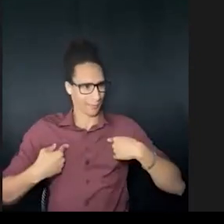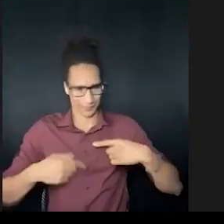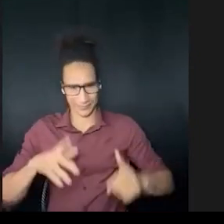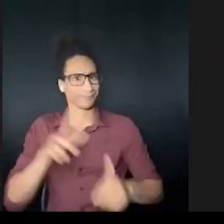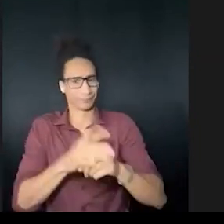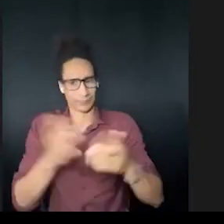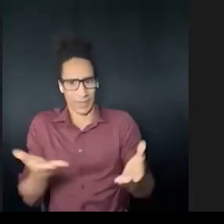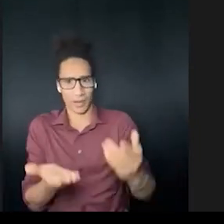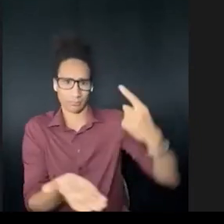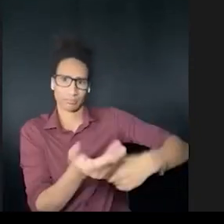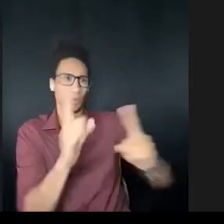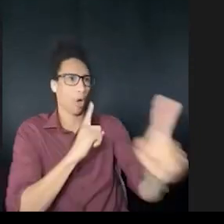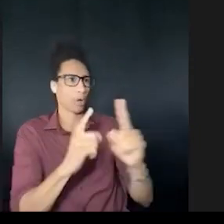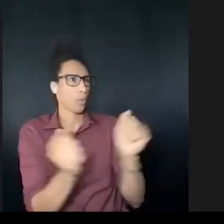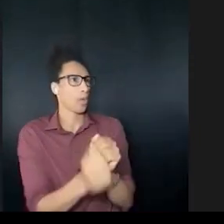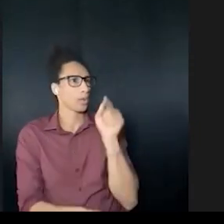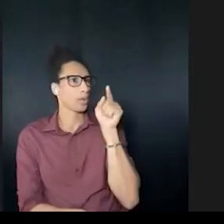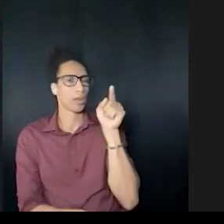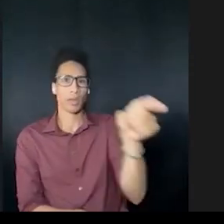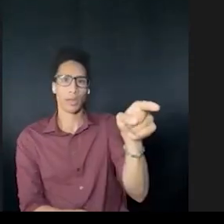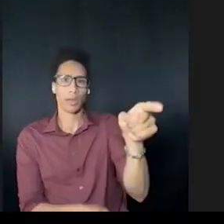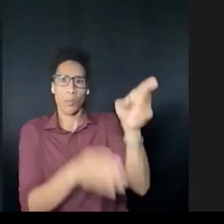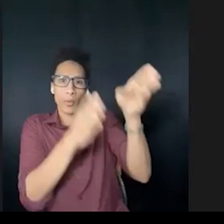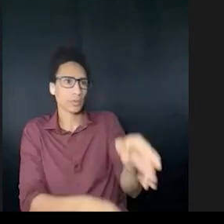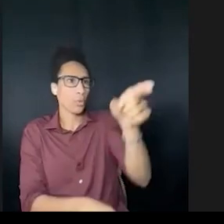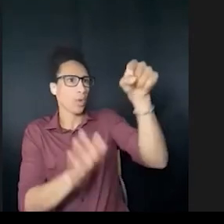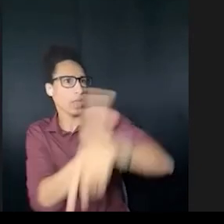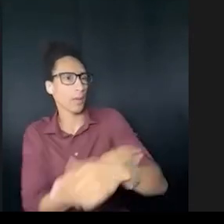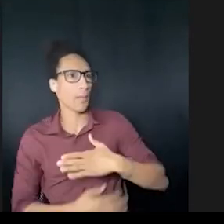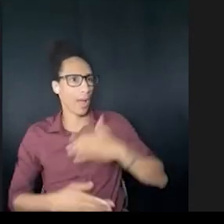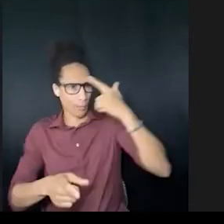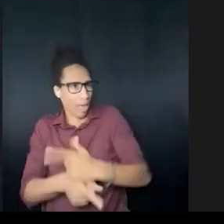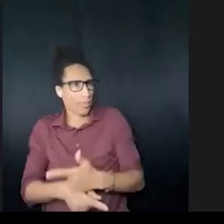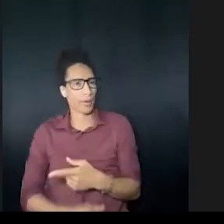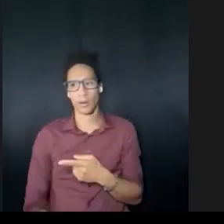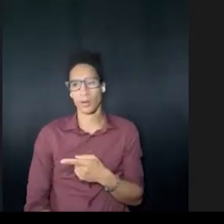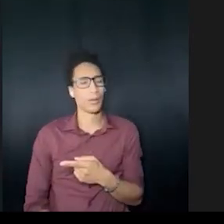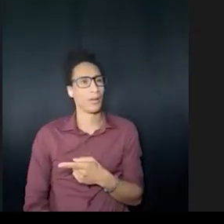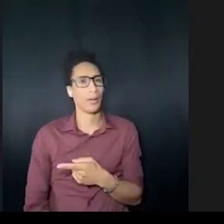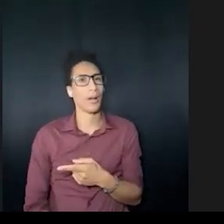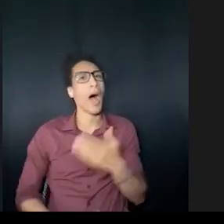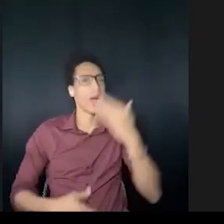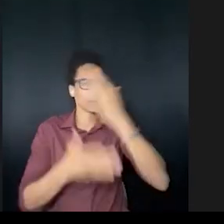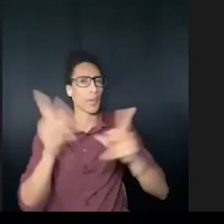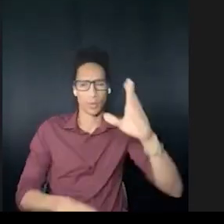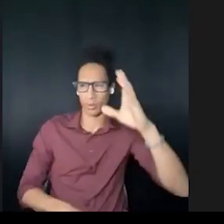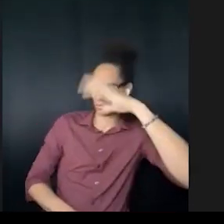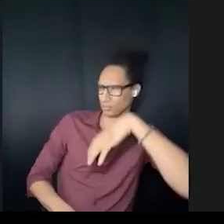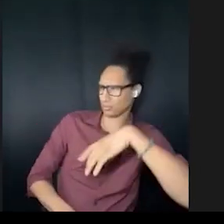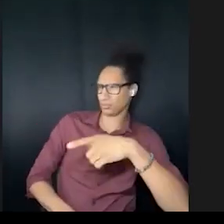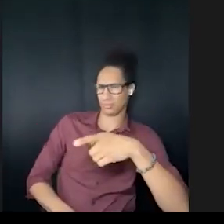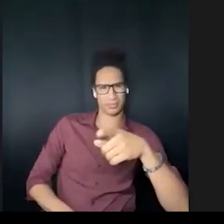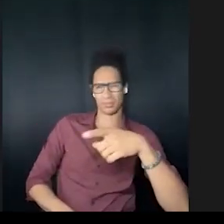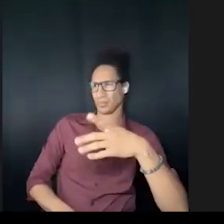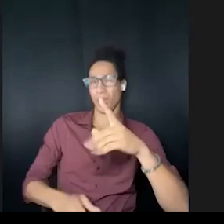somebody who's responsible for my brother not being here. But when you reach a certain age